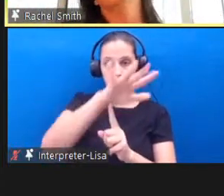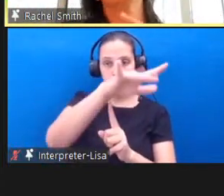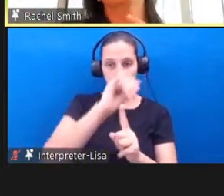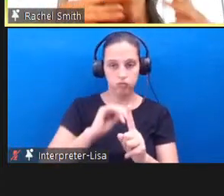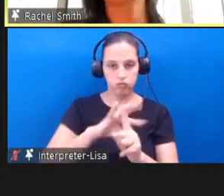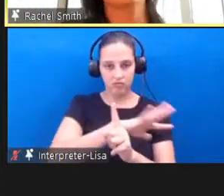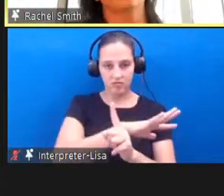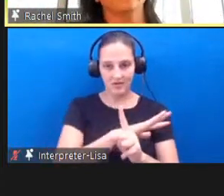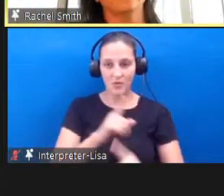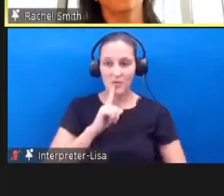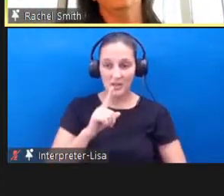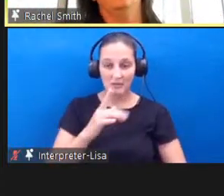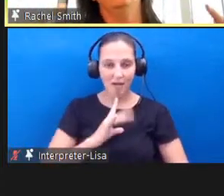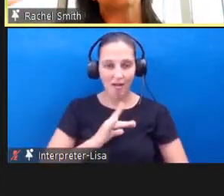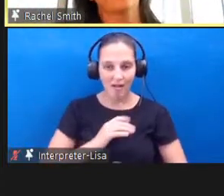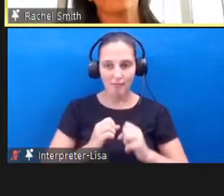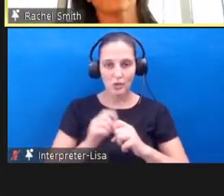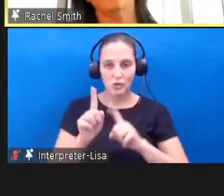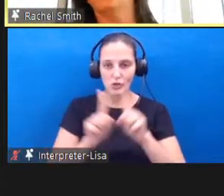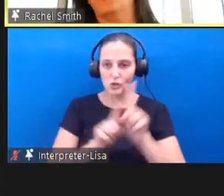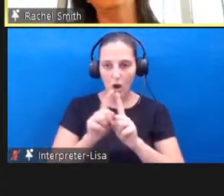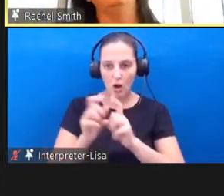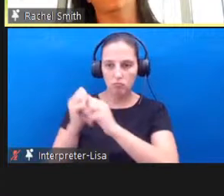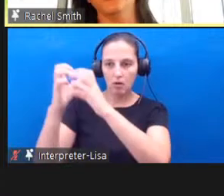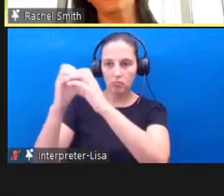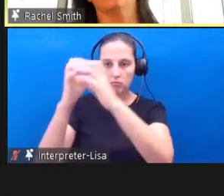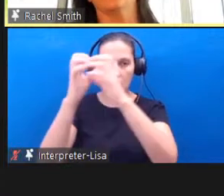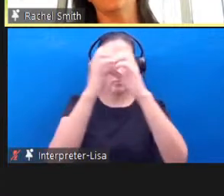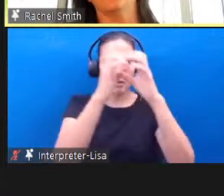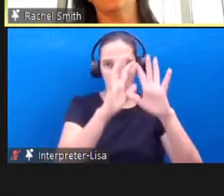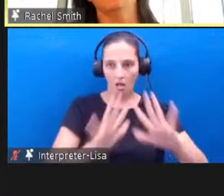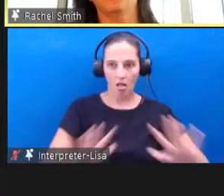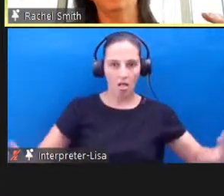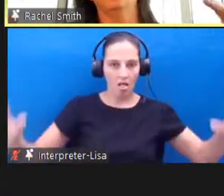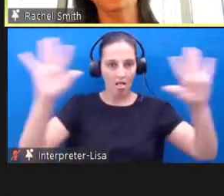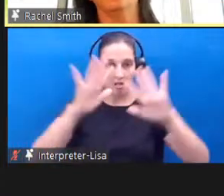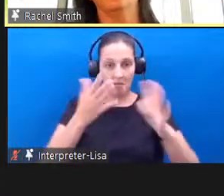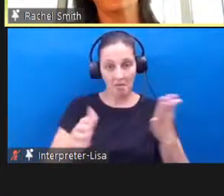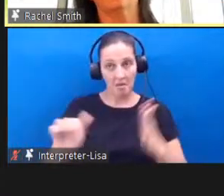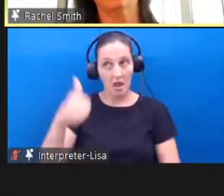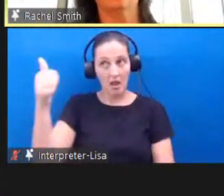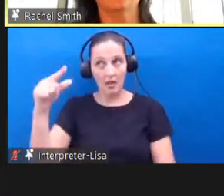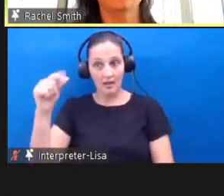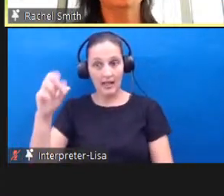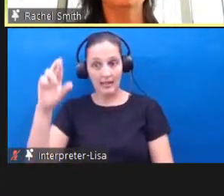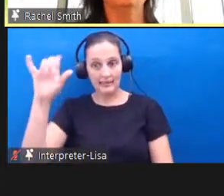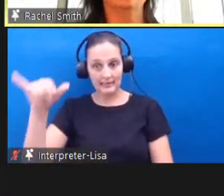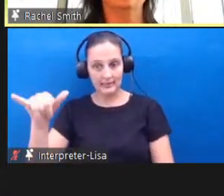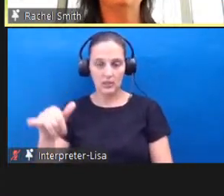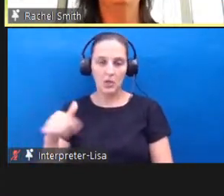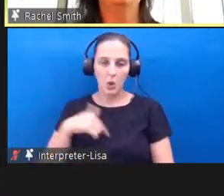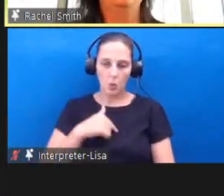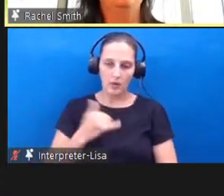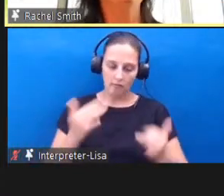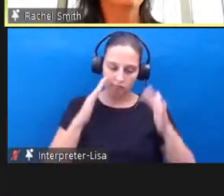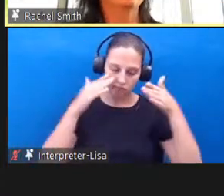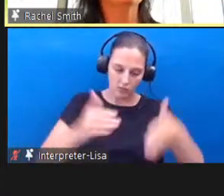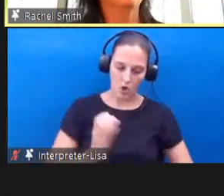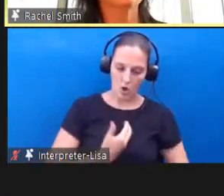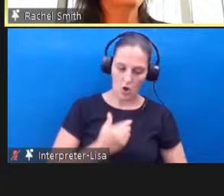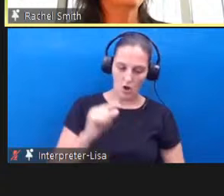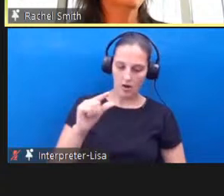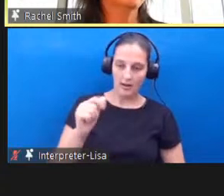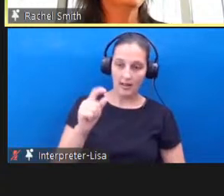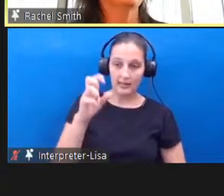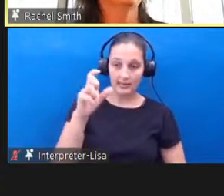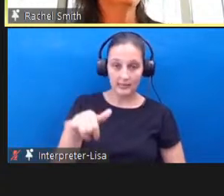is they're forming all around us in our galaxy and probably in other galaxies, but we only observe in our galaxy with the instruments we have. And they're